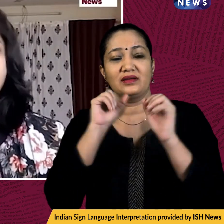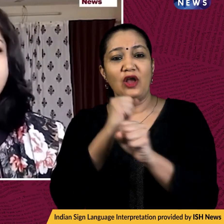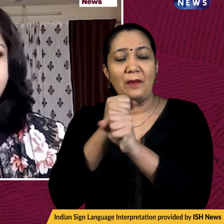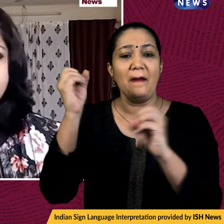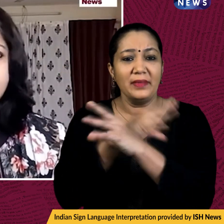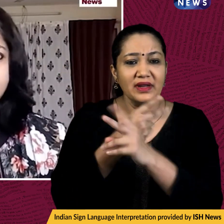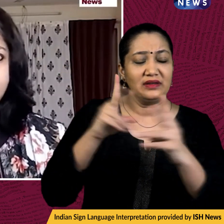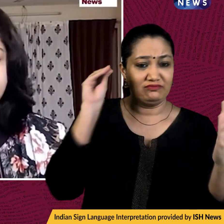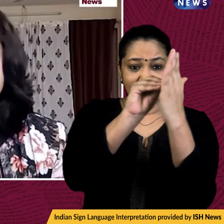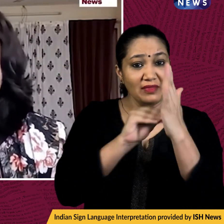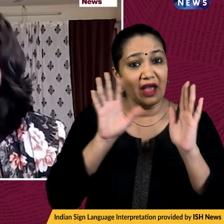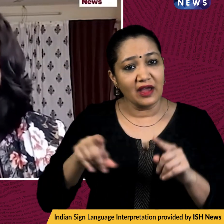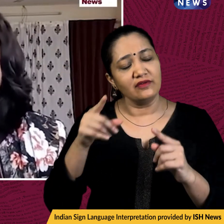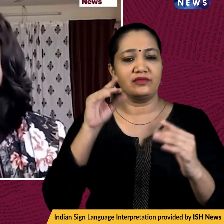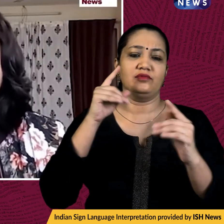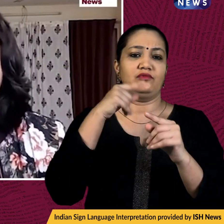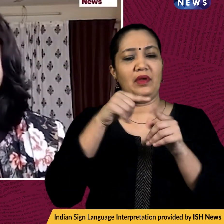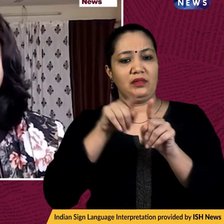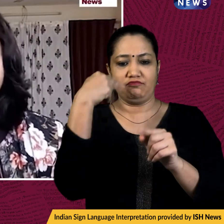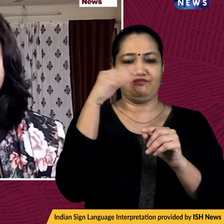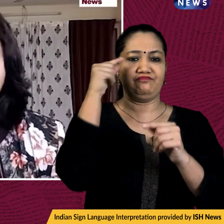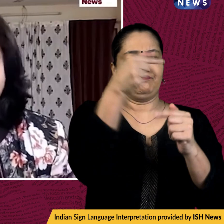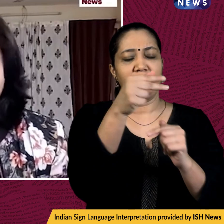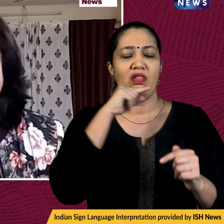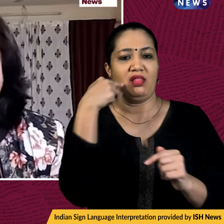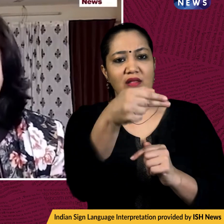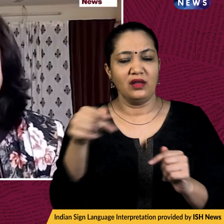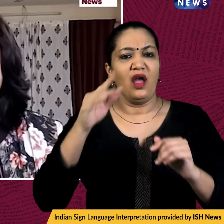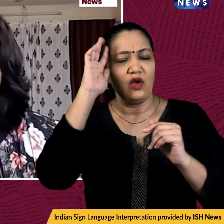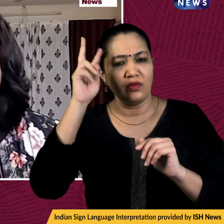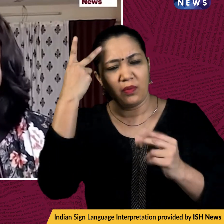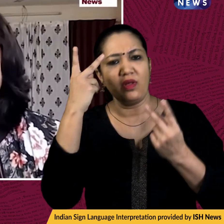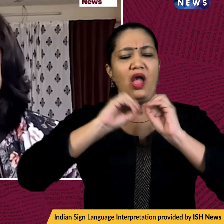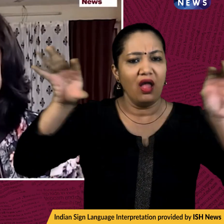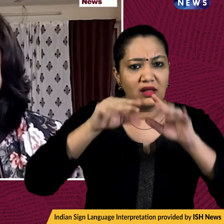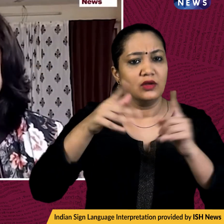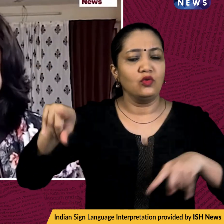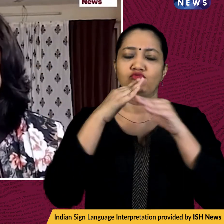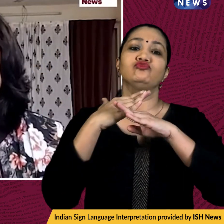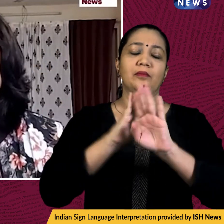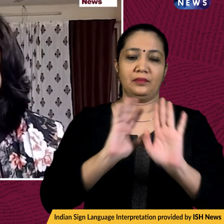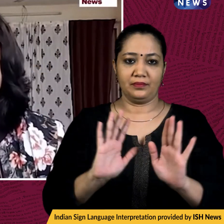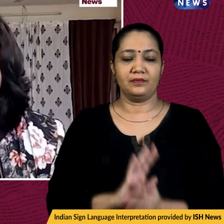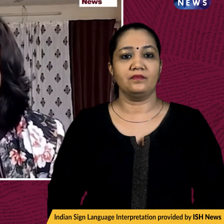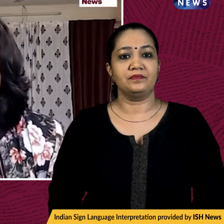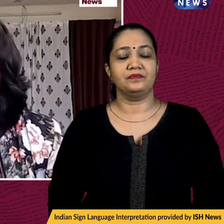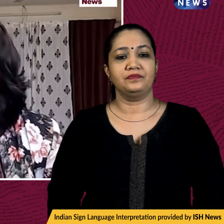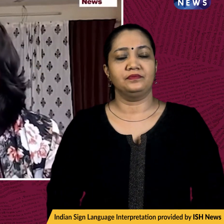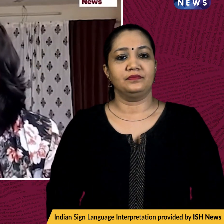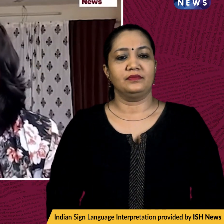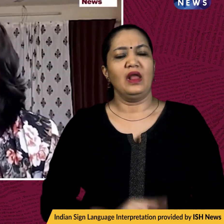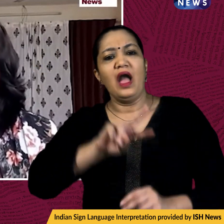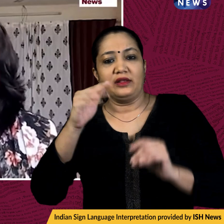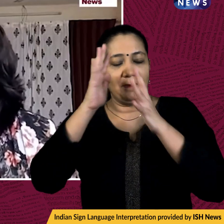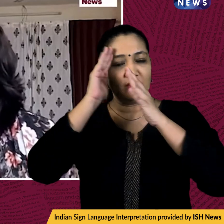media websites like RT and Sputnik. This comes amid concerns of misinformation being spread through social media. Moving